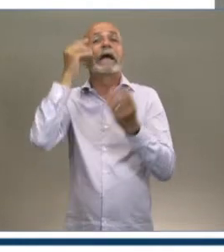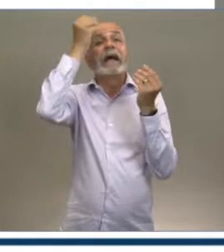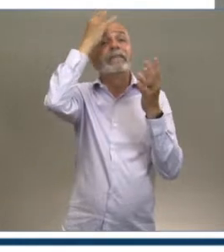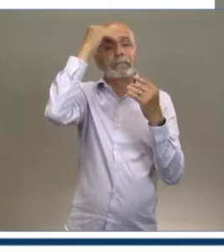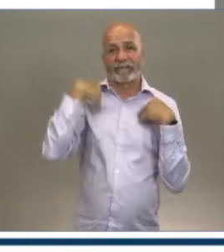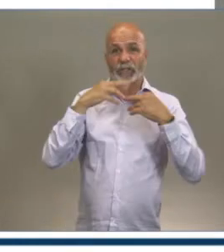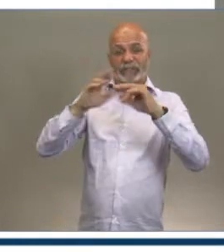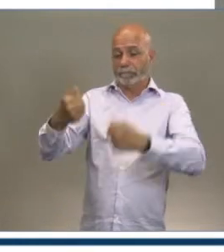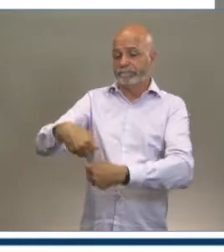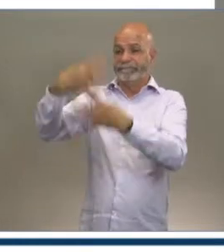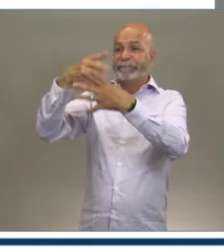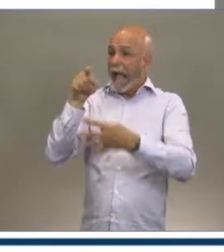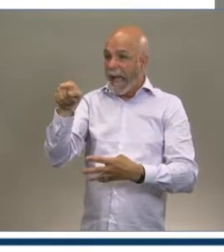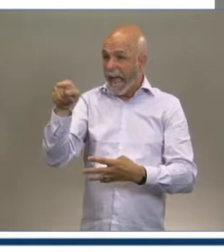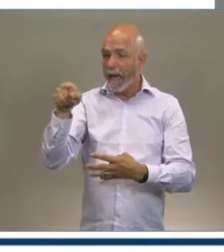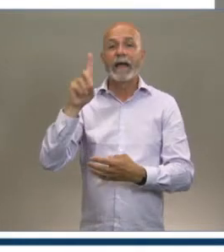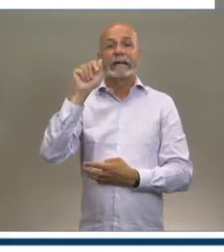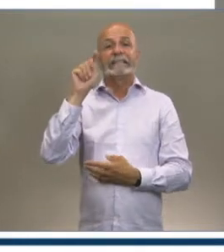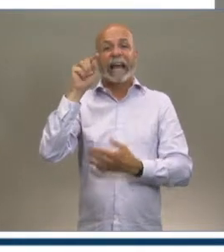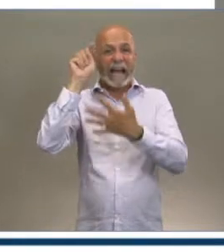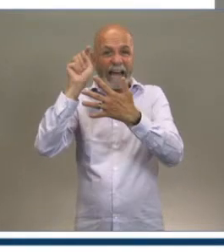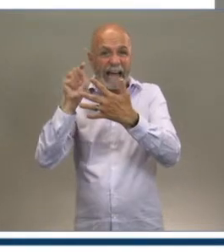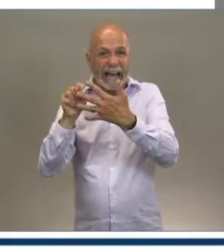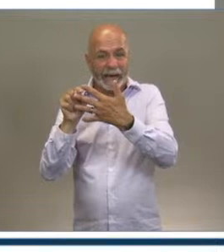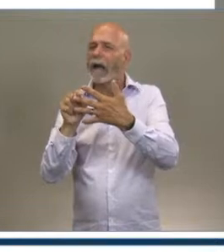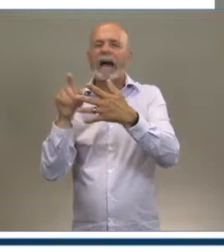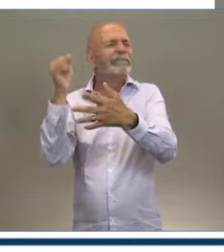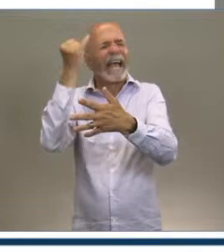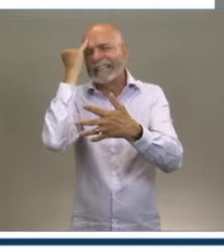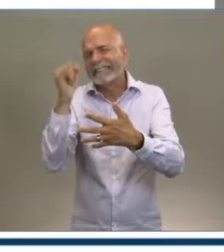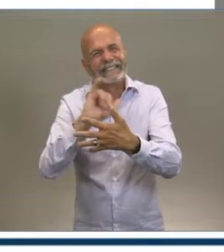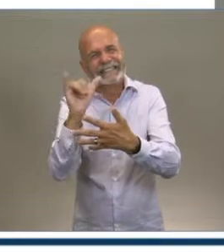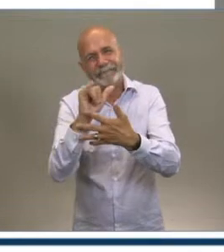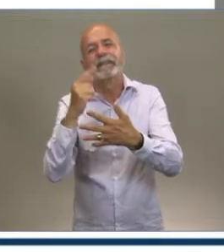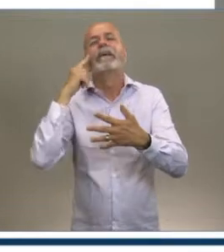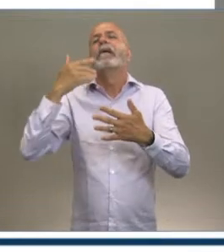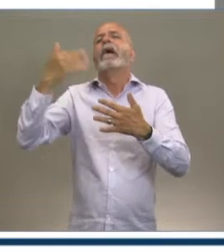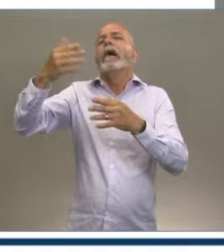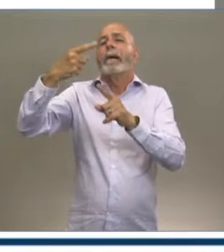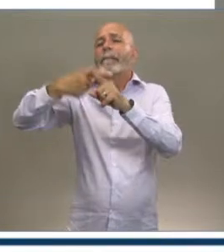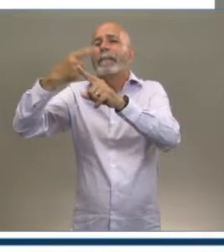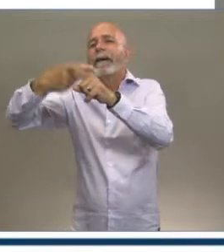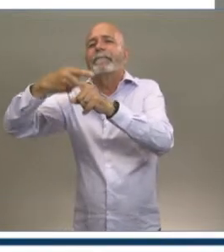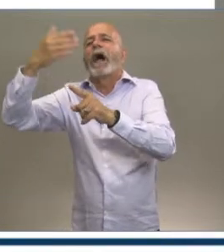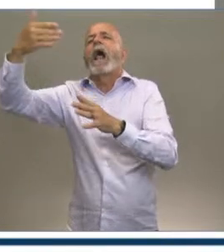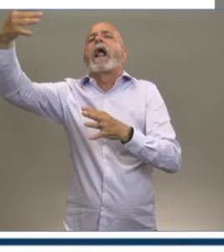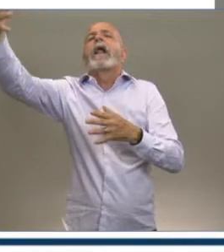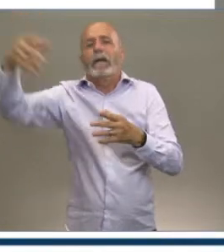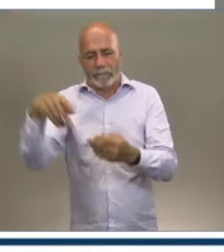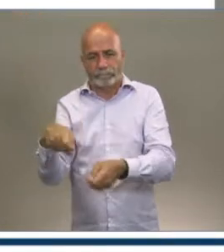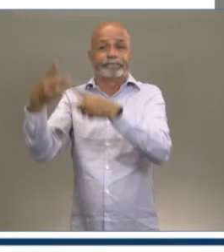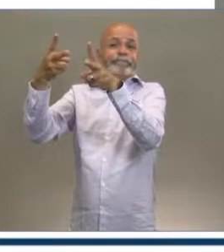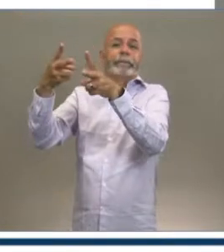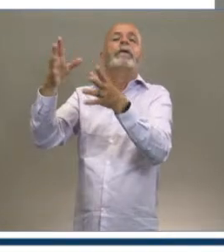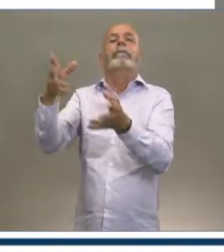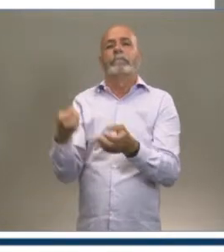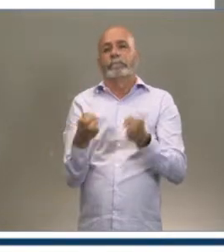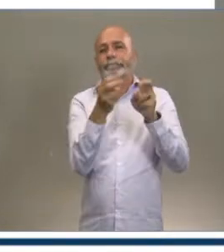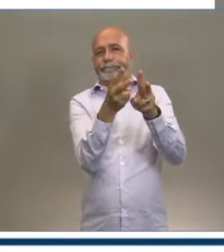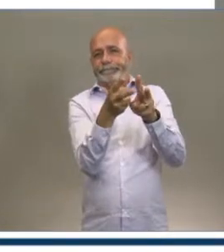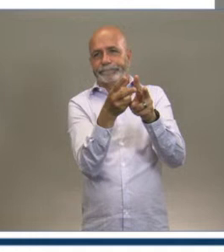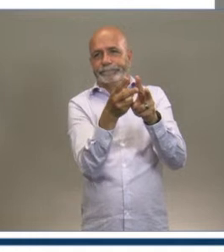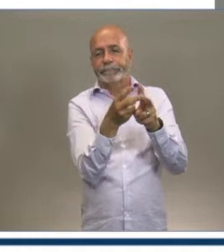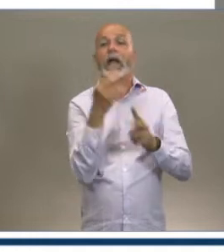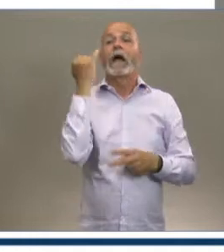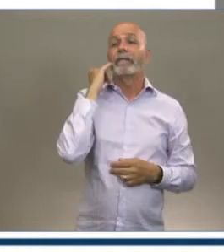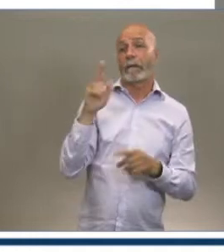But that's a longer term project over the next number of months. All the people I talk to, my colleagues in the digital